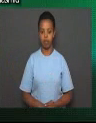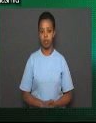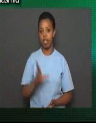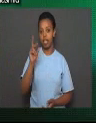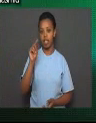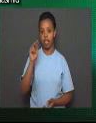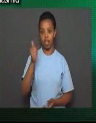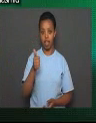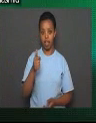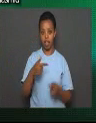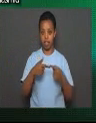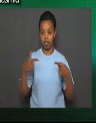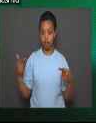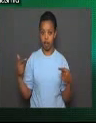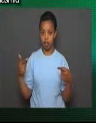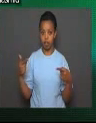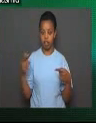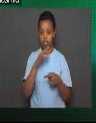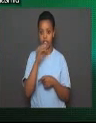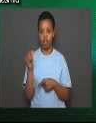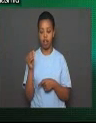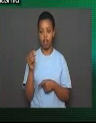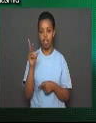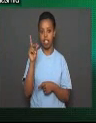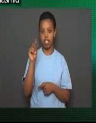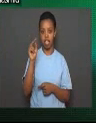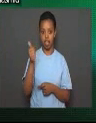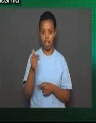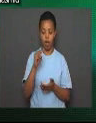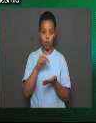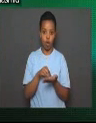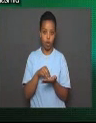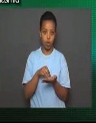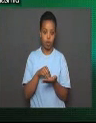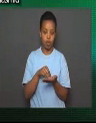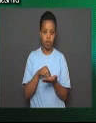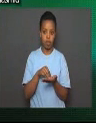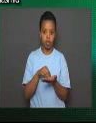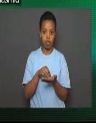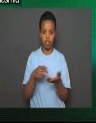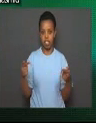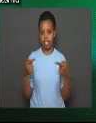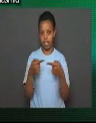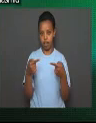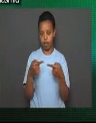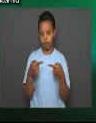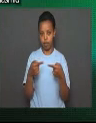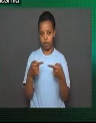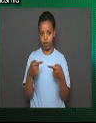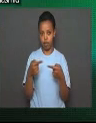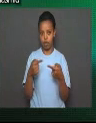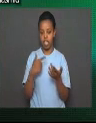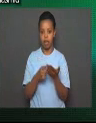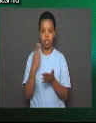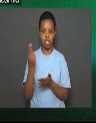The DNA strand and the DNA molecule are connected using